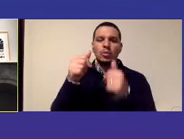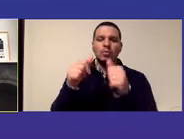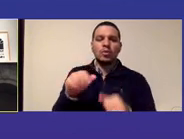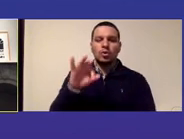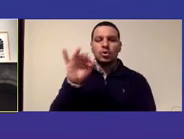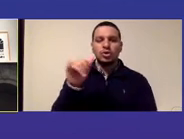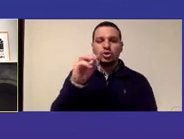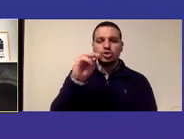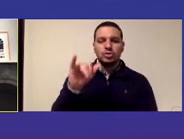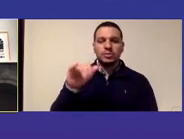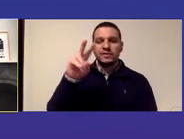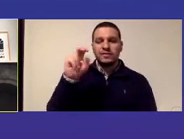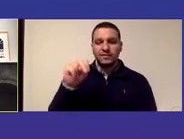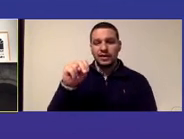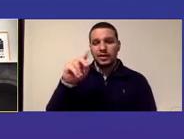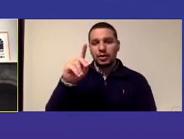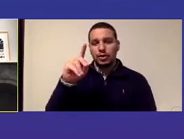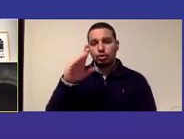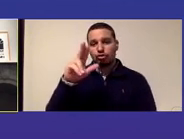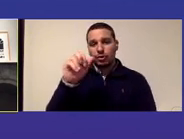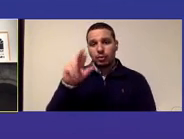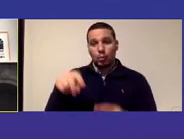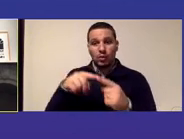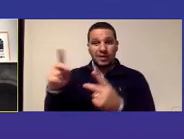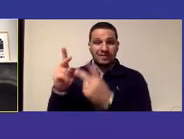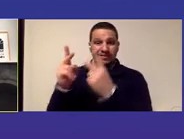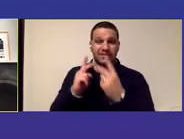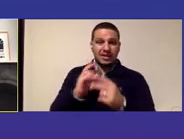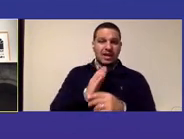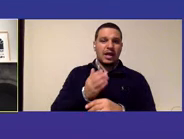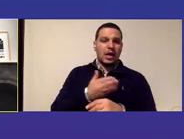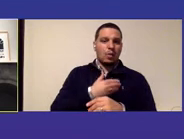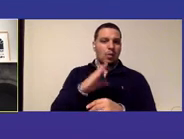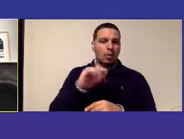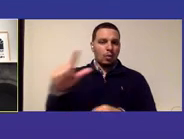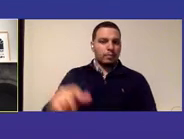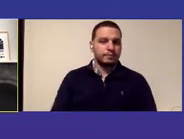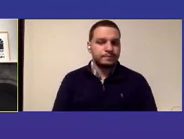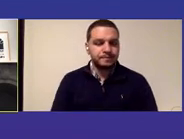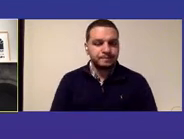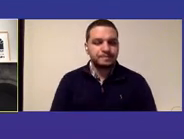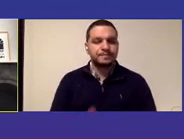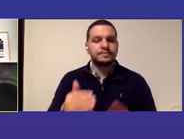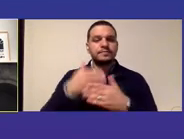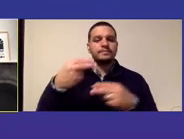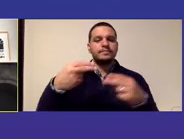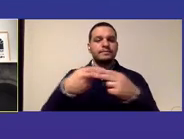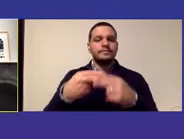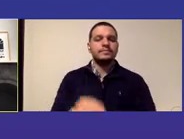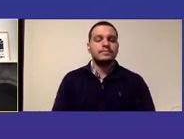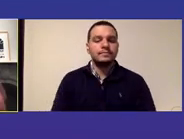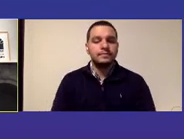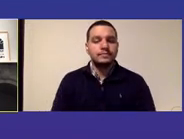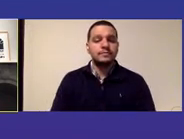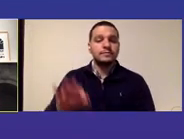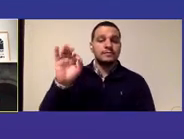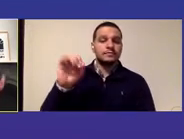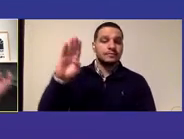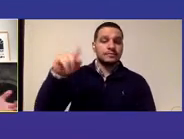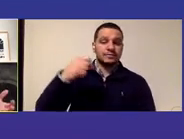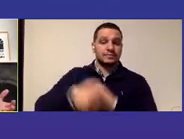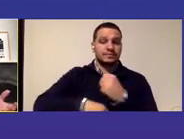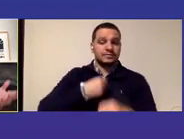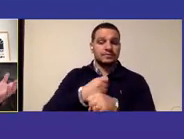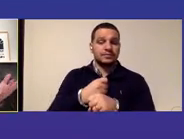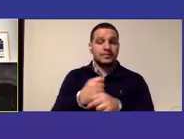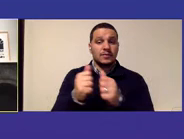Bramer posted when he came to visit us at our field-wide call. Next slide. In February of this year, together